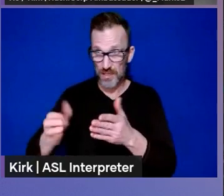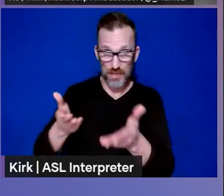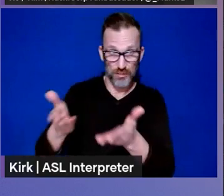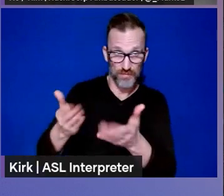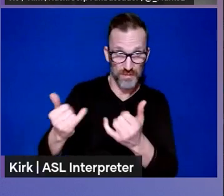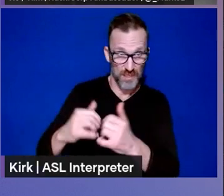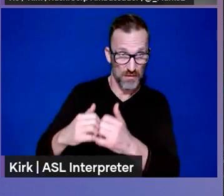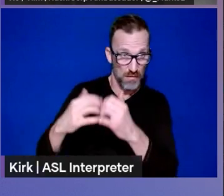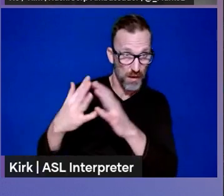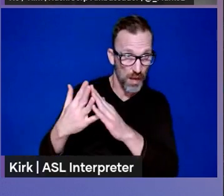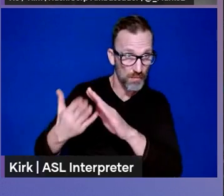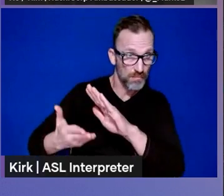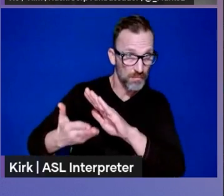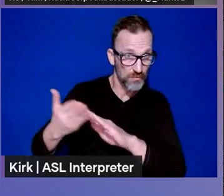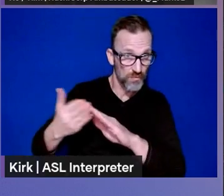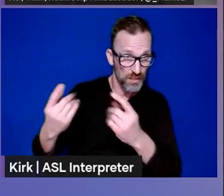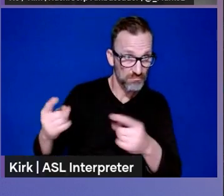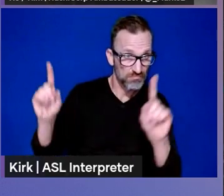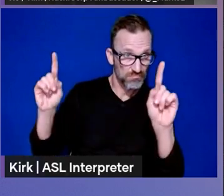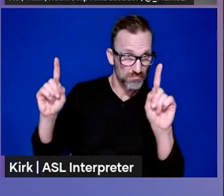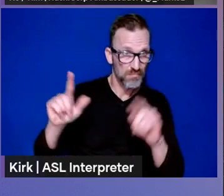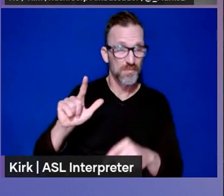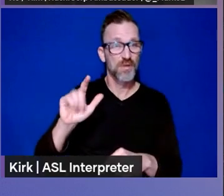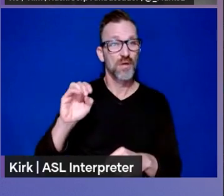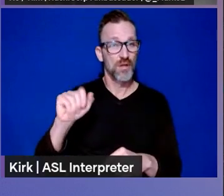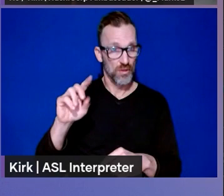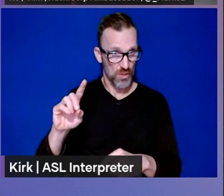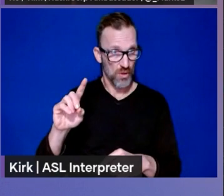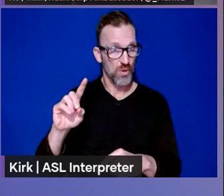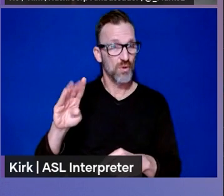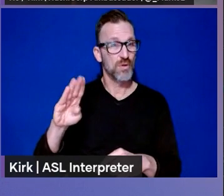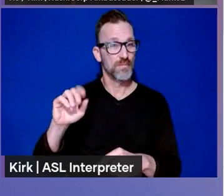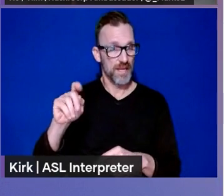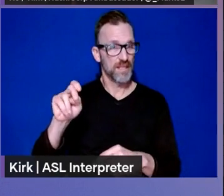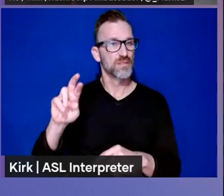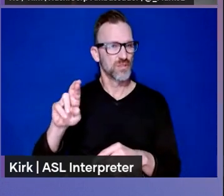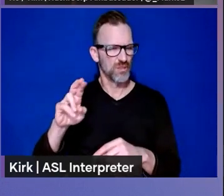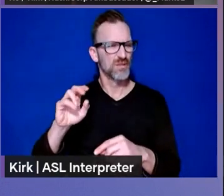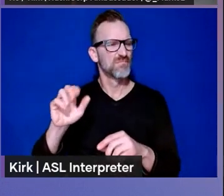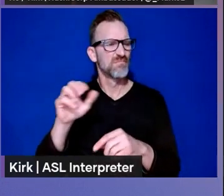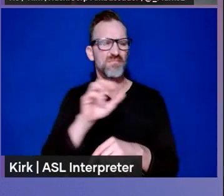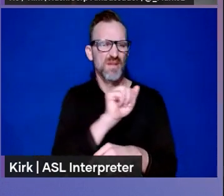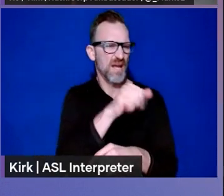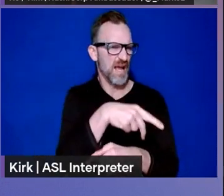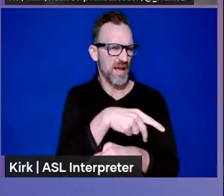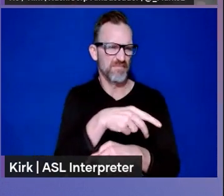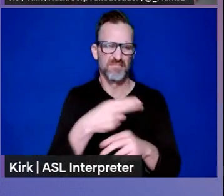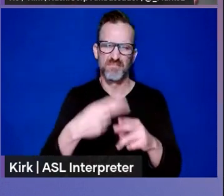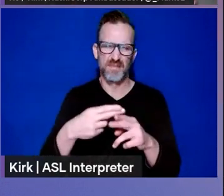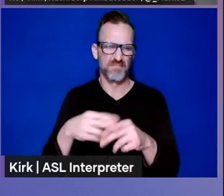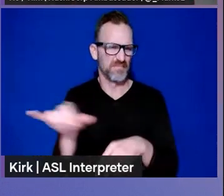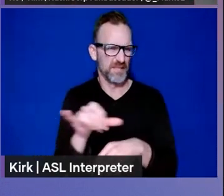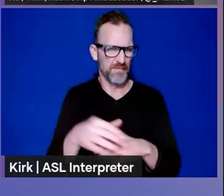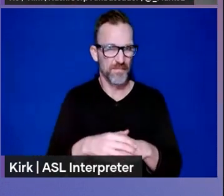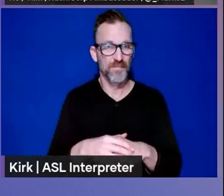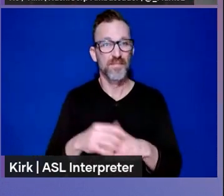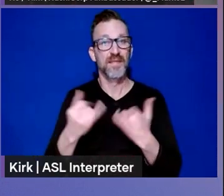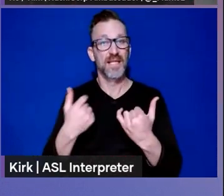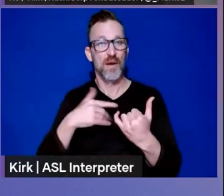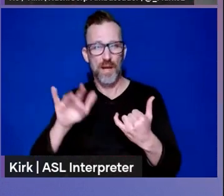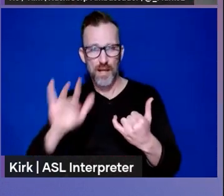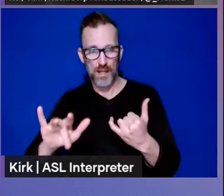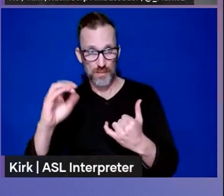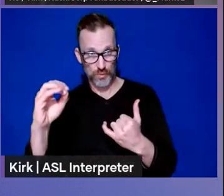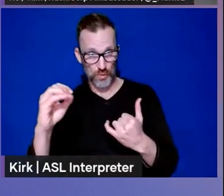can see, the load balancer was created. It's called the same as my app. And if I quickly go to this URL, you're going to see my app was actually